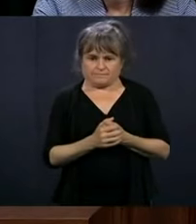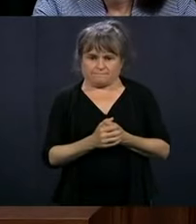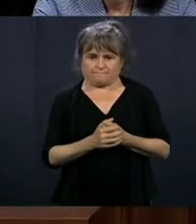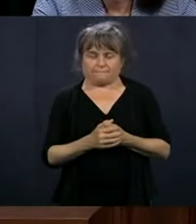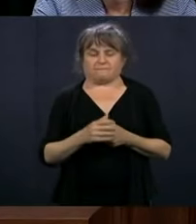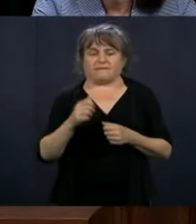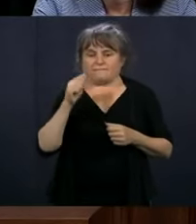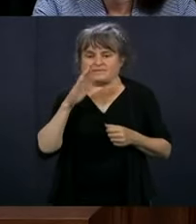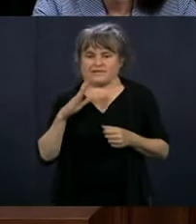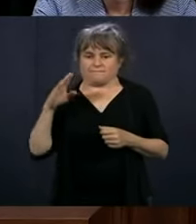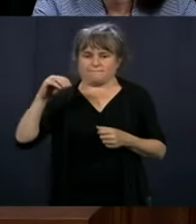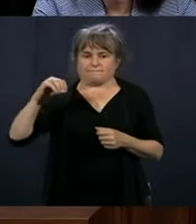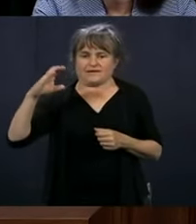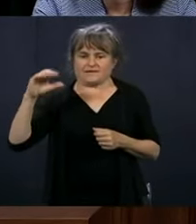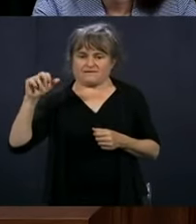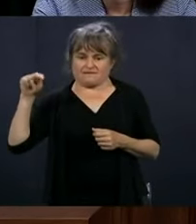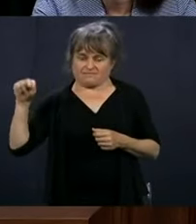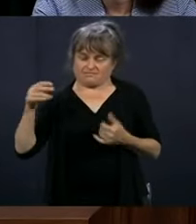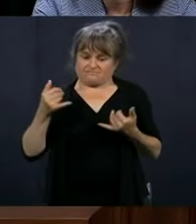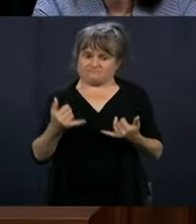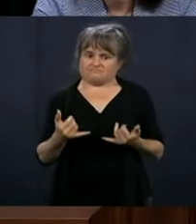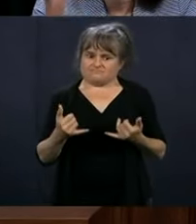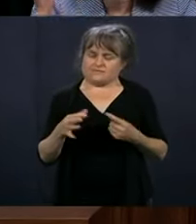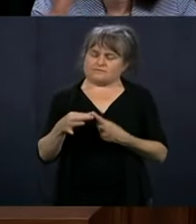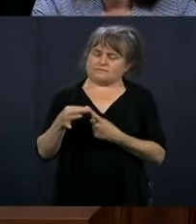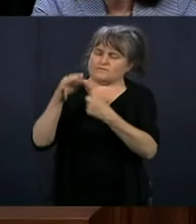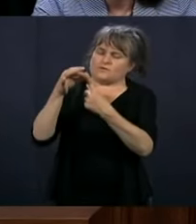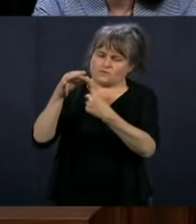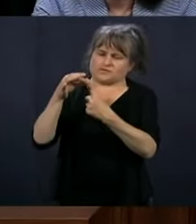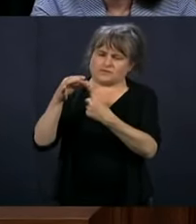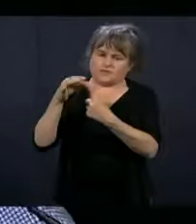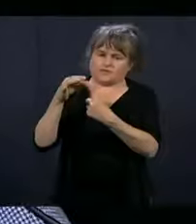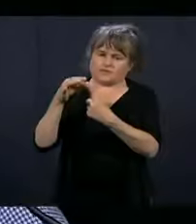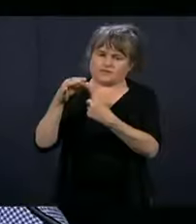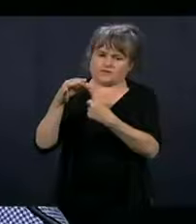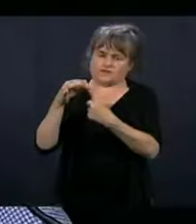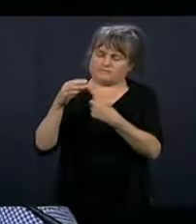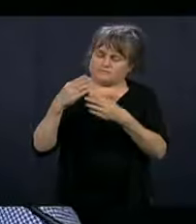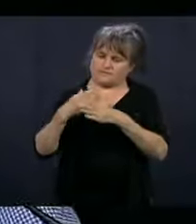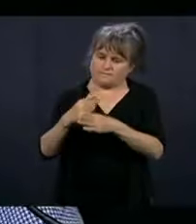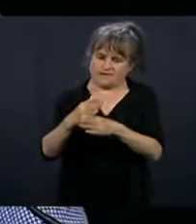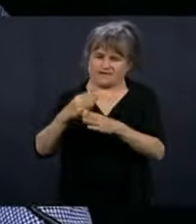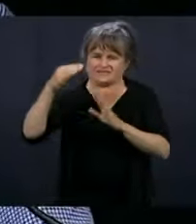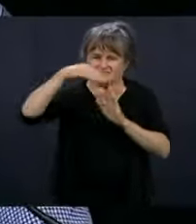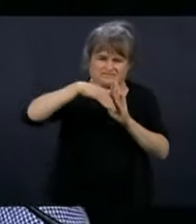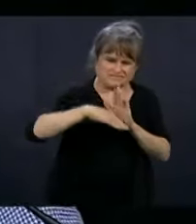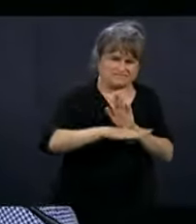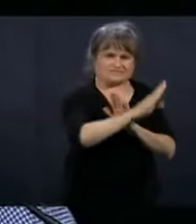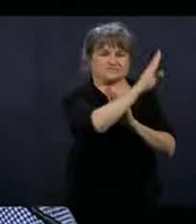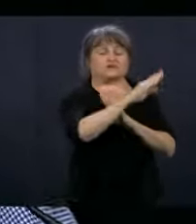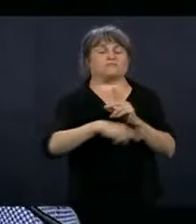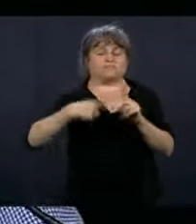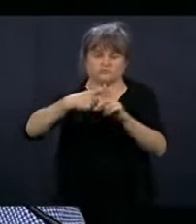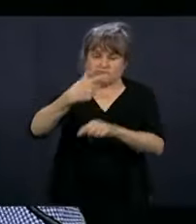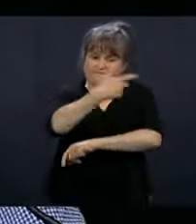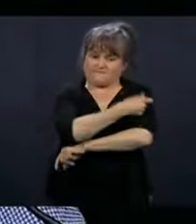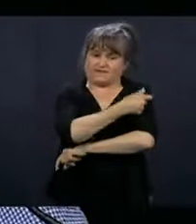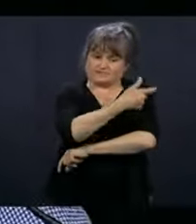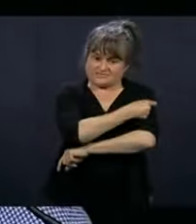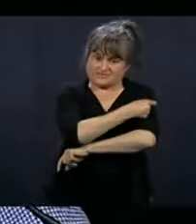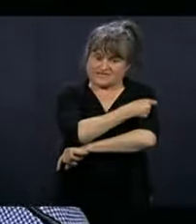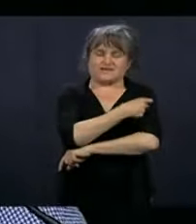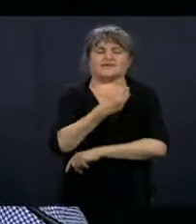So it is the priority of the network right now to prepare ourselves for the second wave. And yes, we have to prepare ourselves for